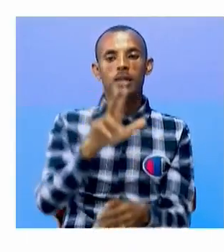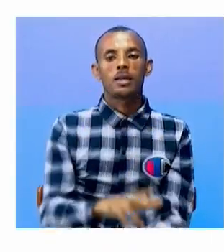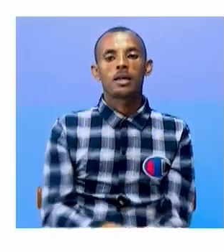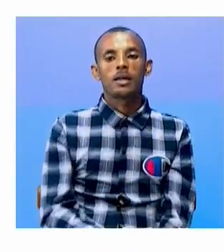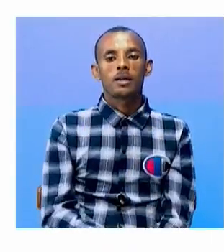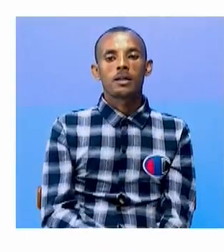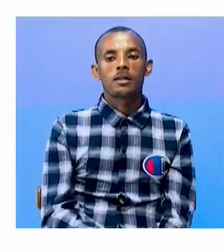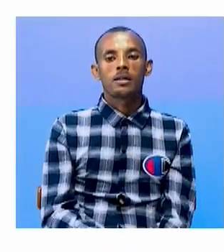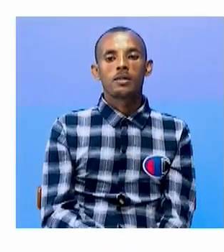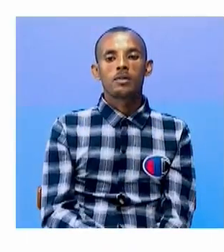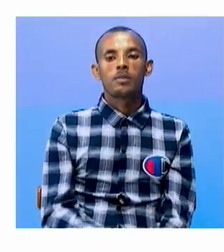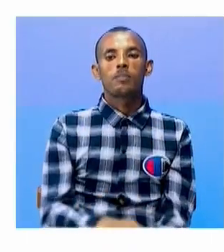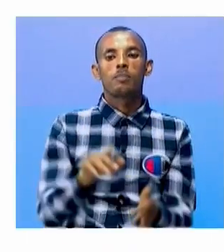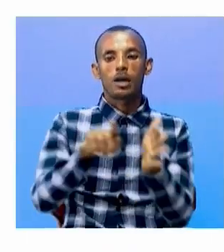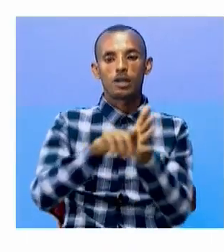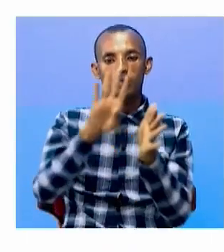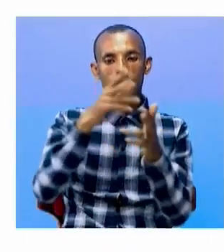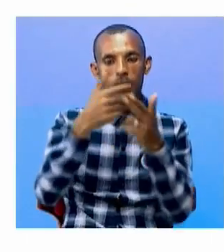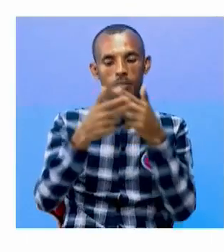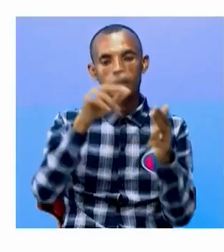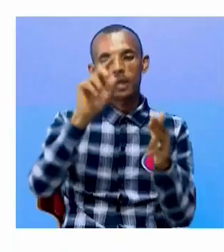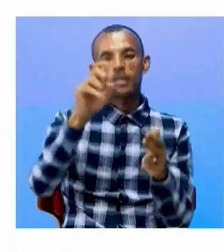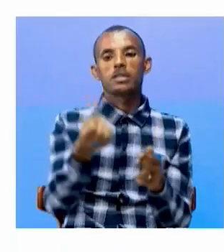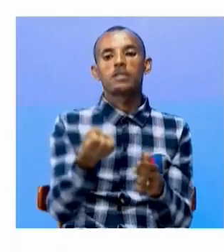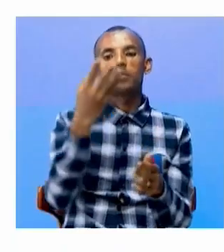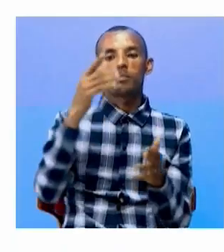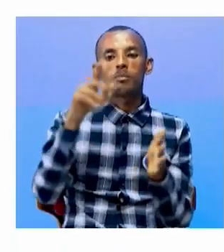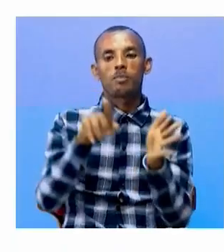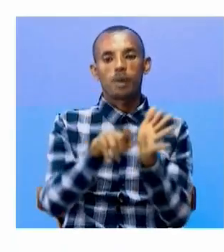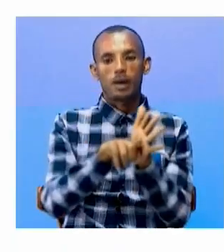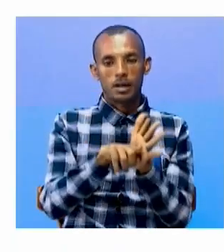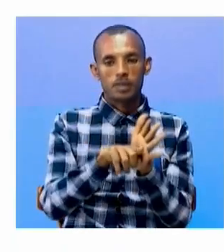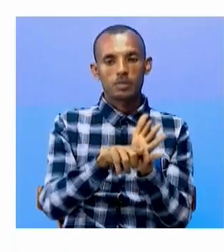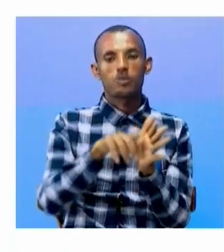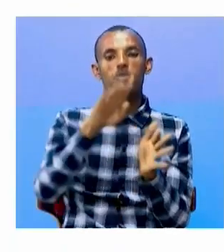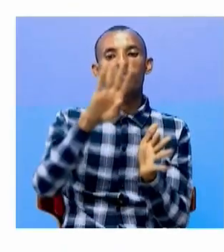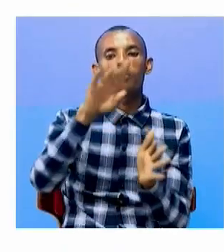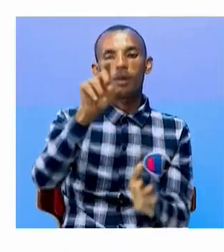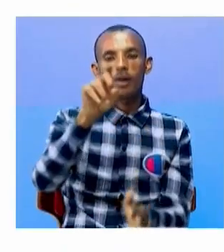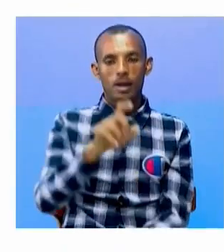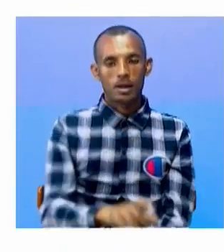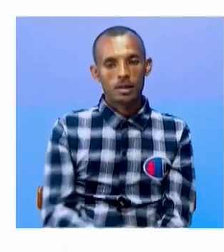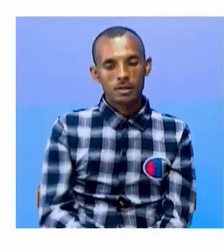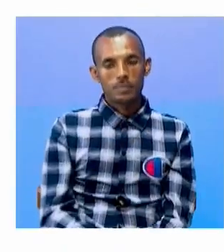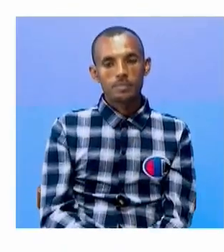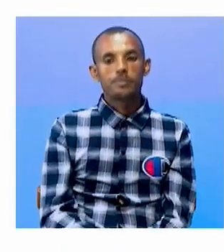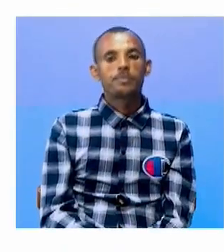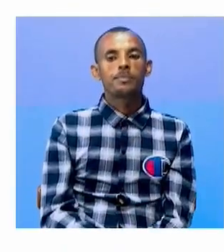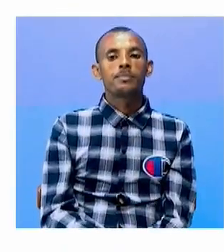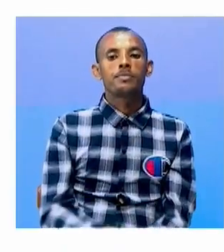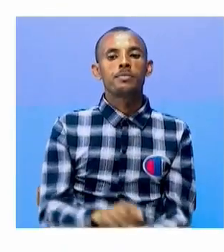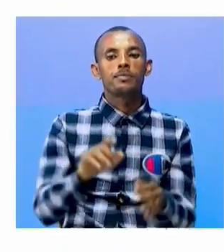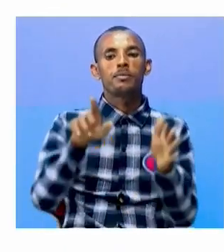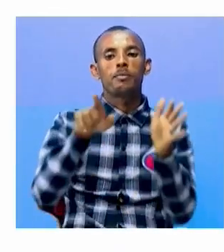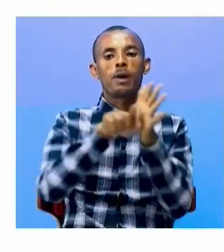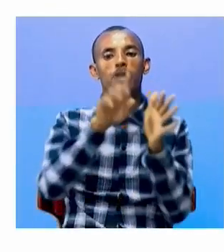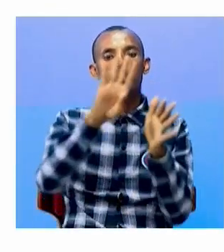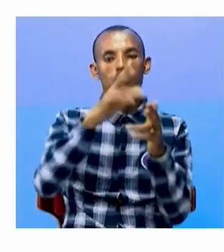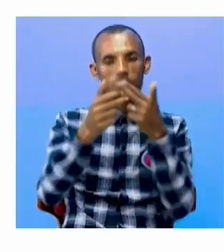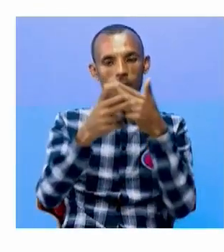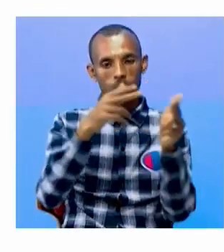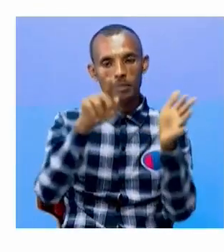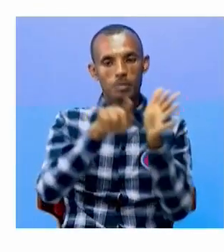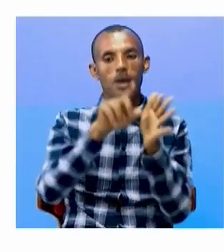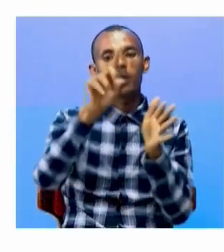3. Minus 4 times x is this, it's minus 4x. Again, minus